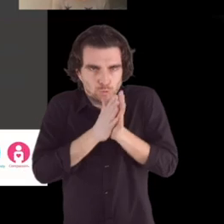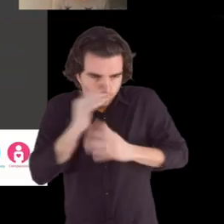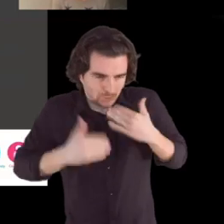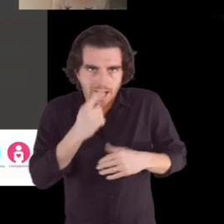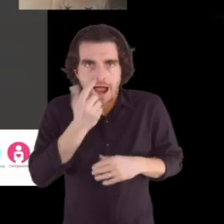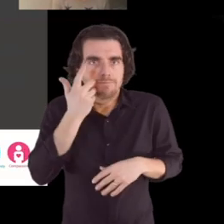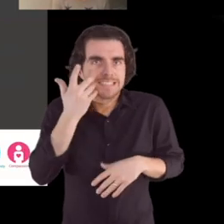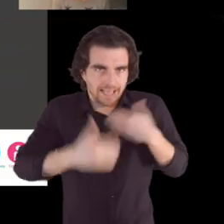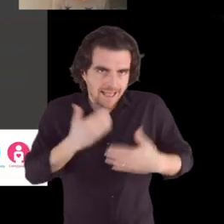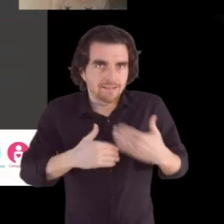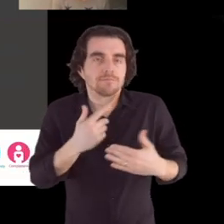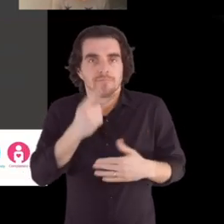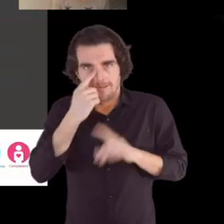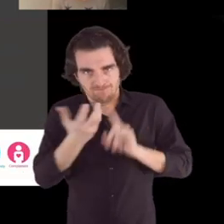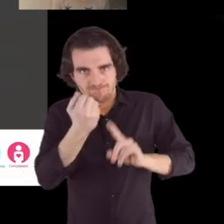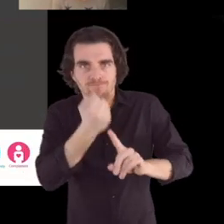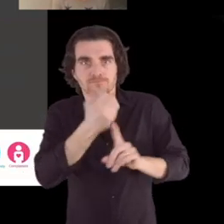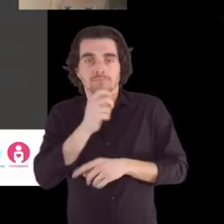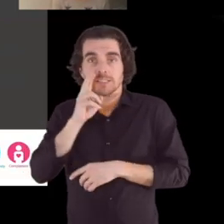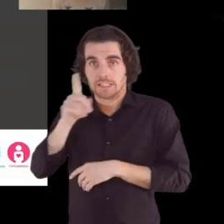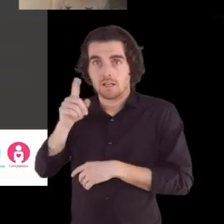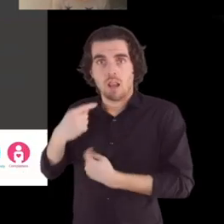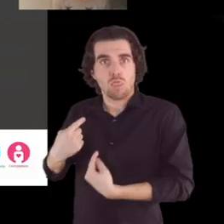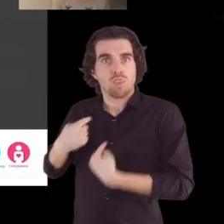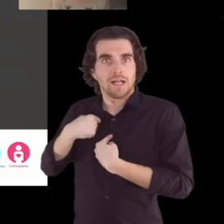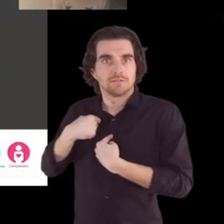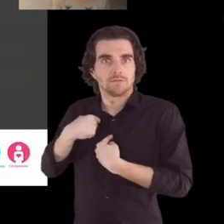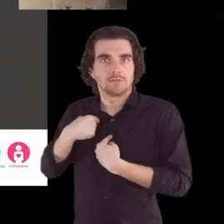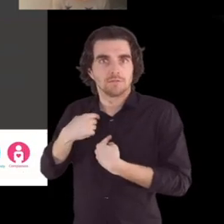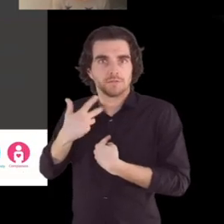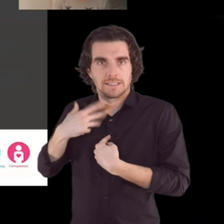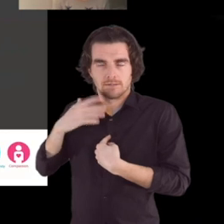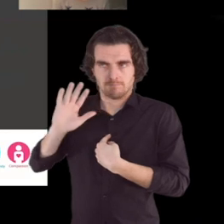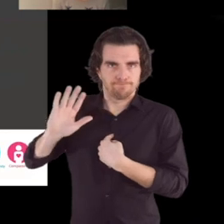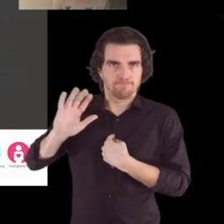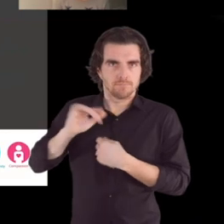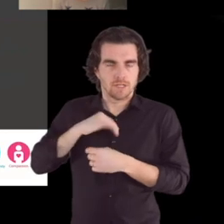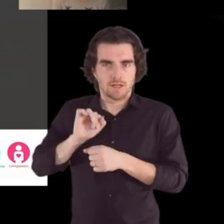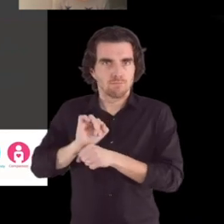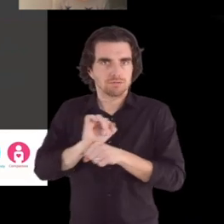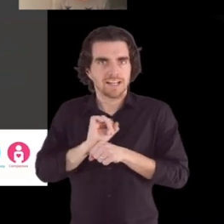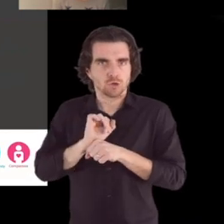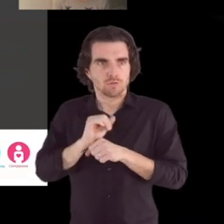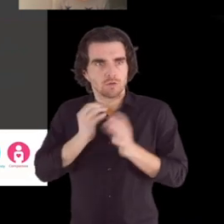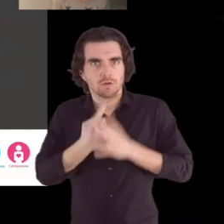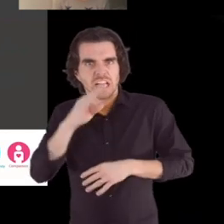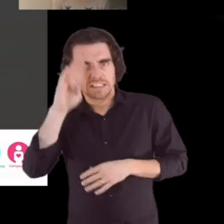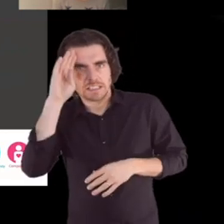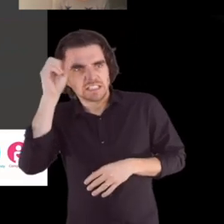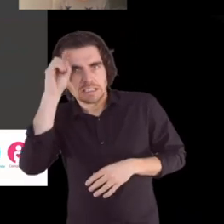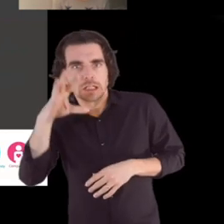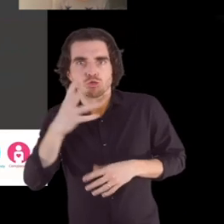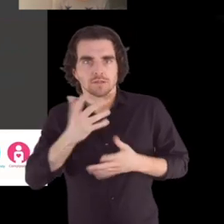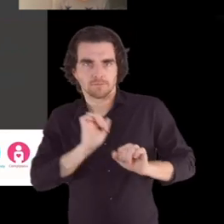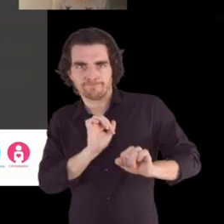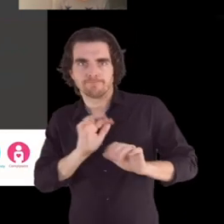need the drive system to help motivate us to do our tasks and achieve. We need that threat system to help keep us safe and protect us from danger. And